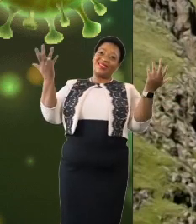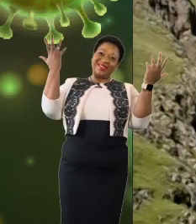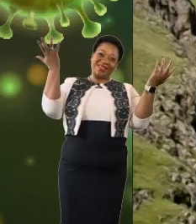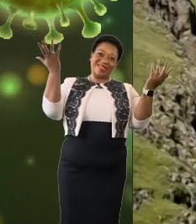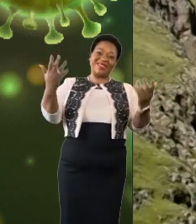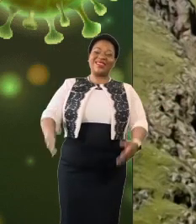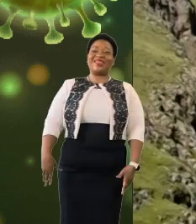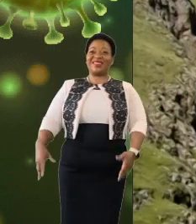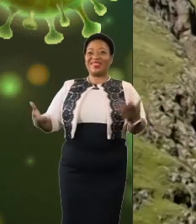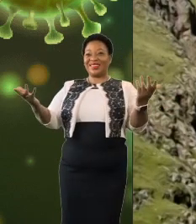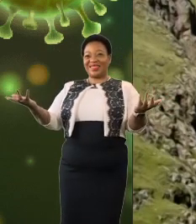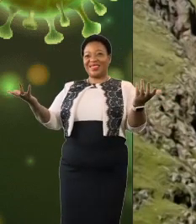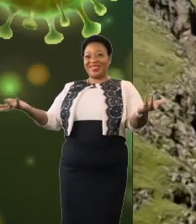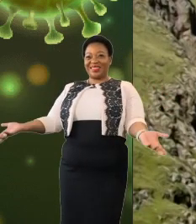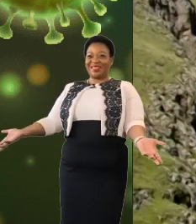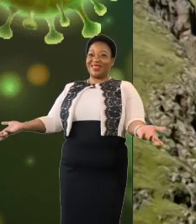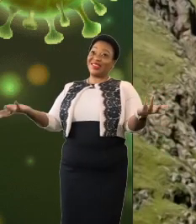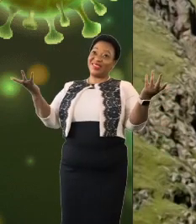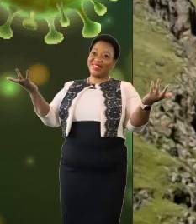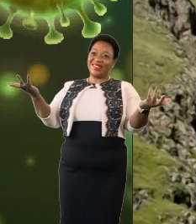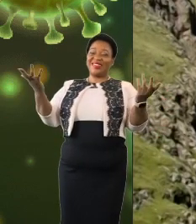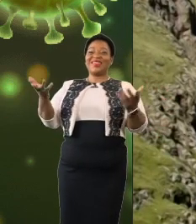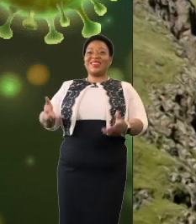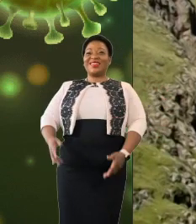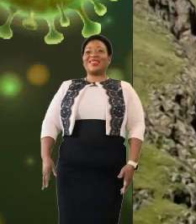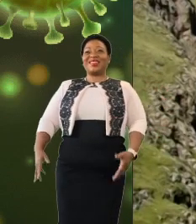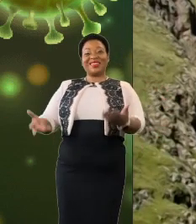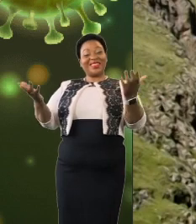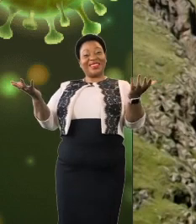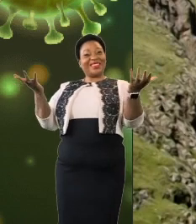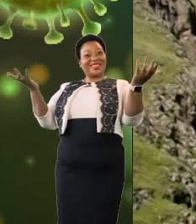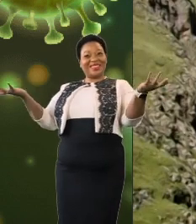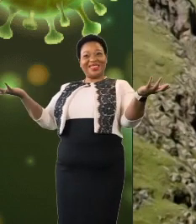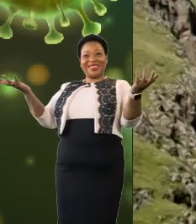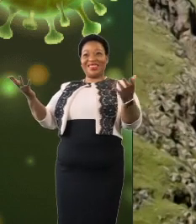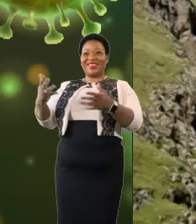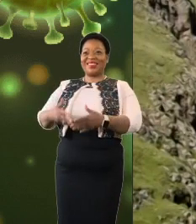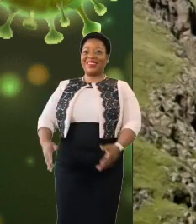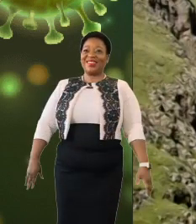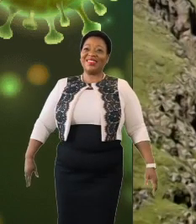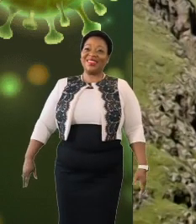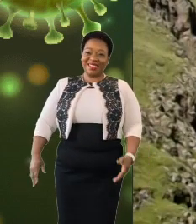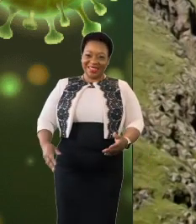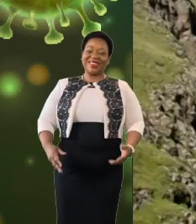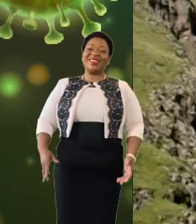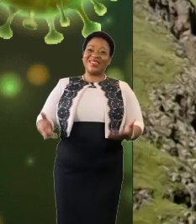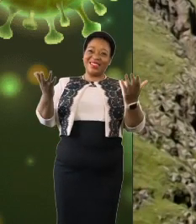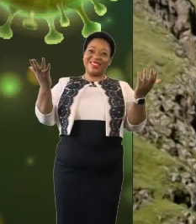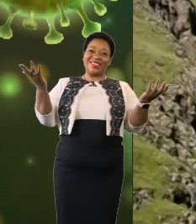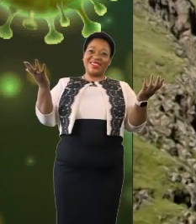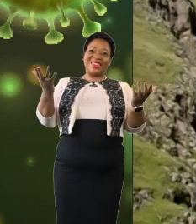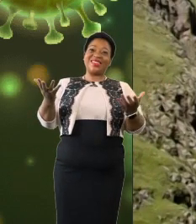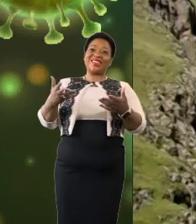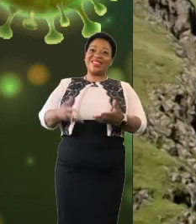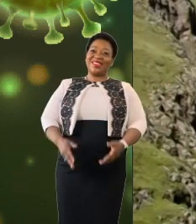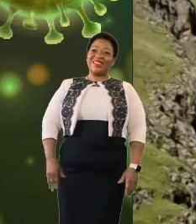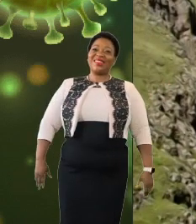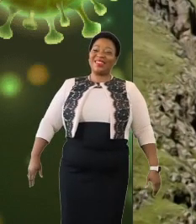I don't want to just let you disappear, but thank you very much. It was good to see you and to have you online. All right. Thank you.